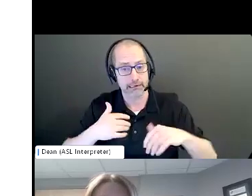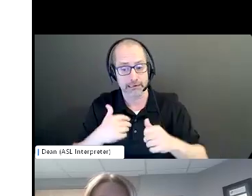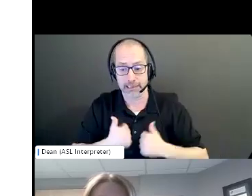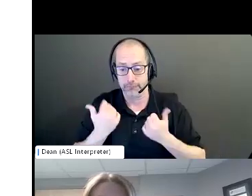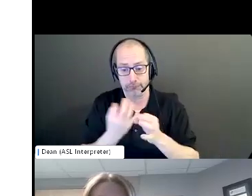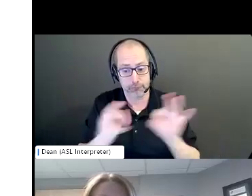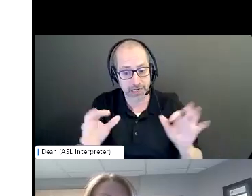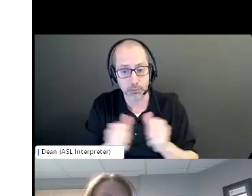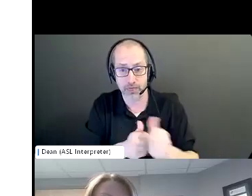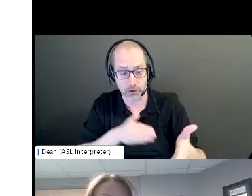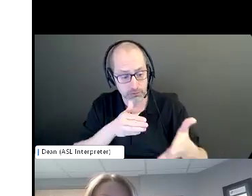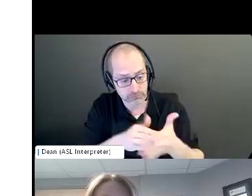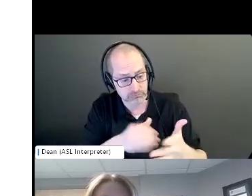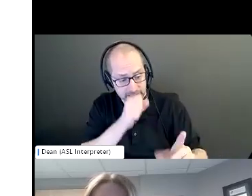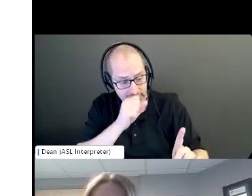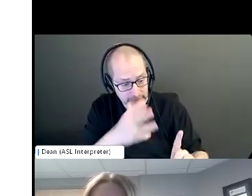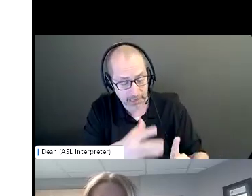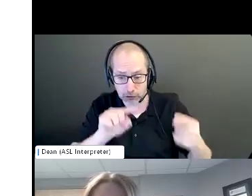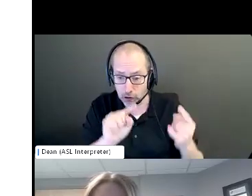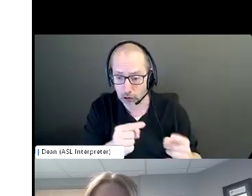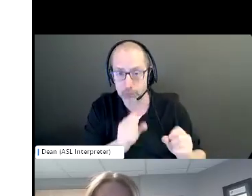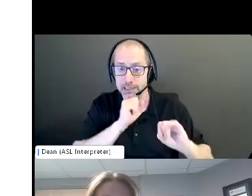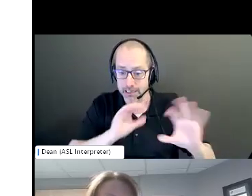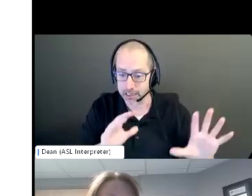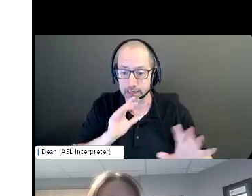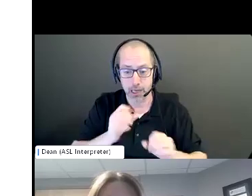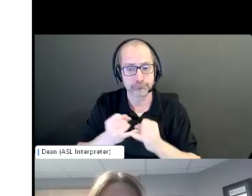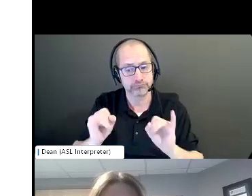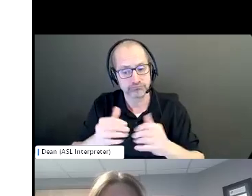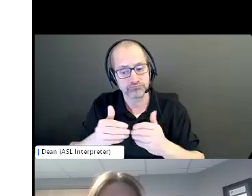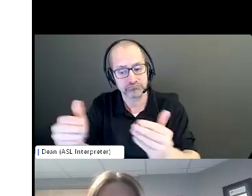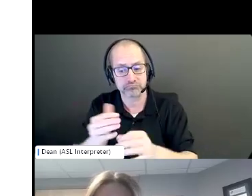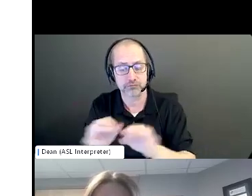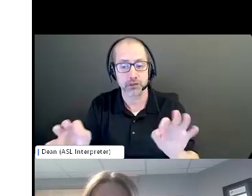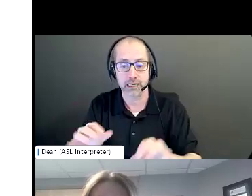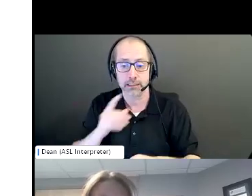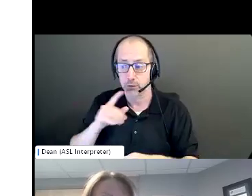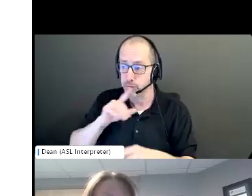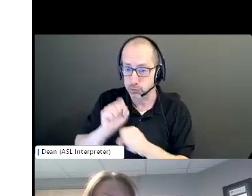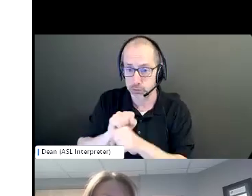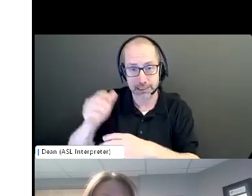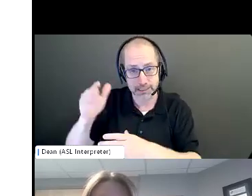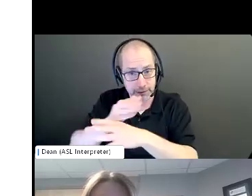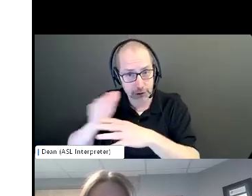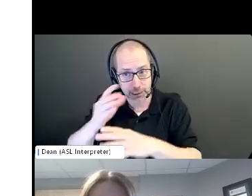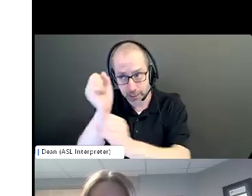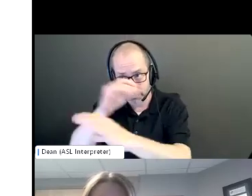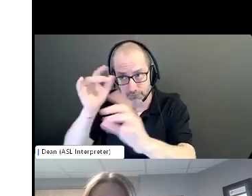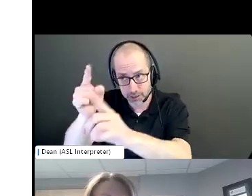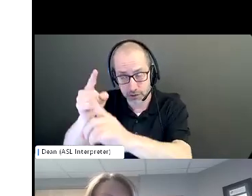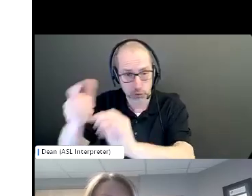view Future Us as a shared national vision that is driven by collaboration, prevention, and systemic